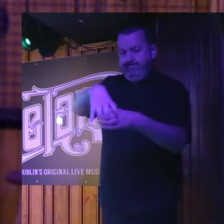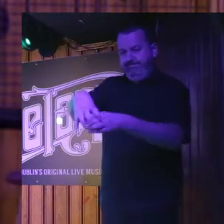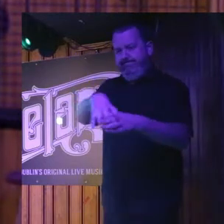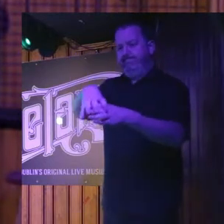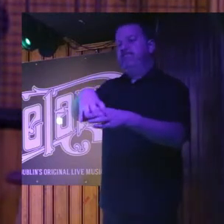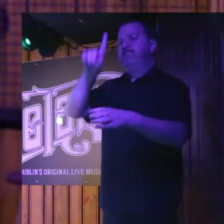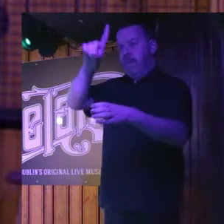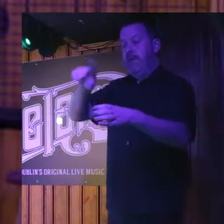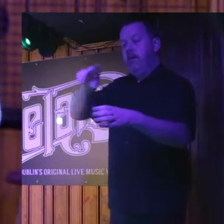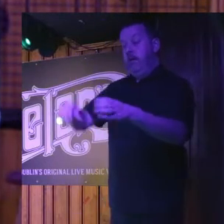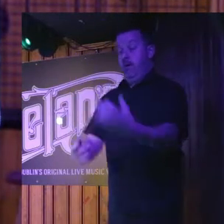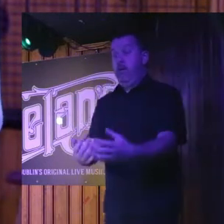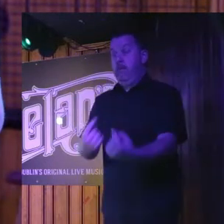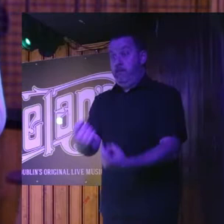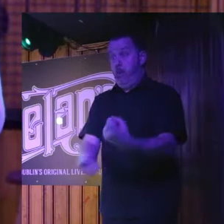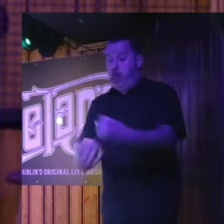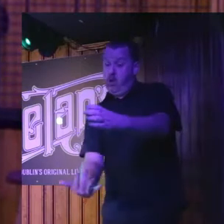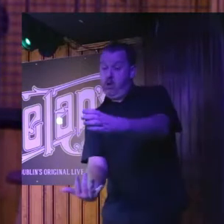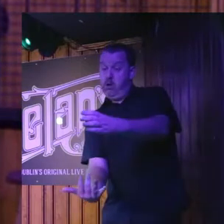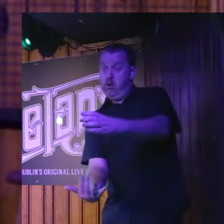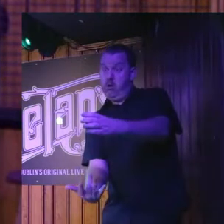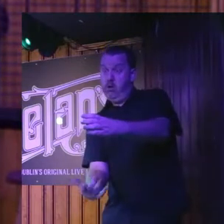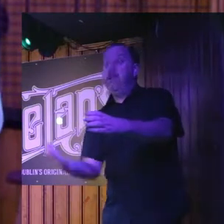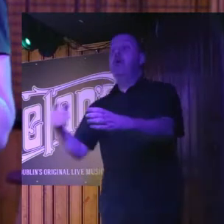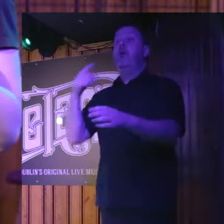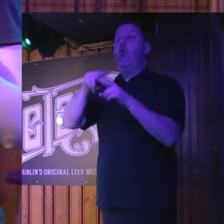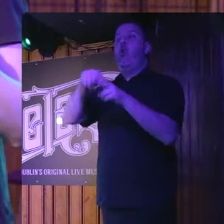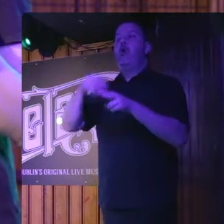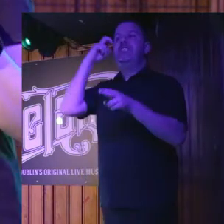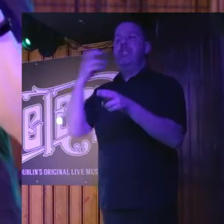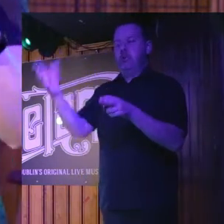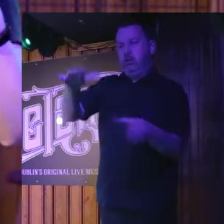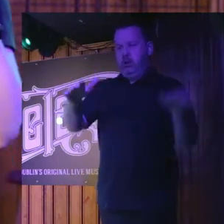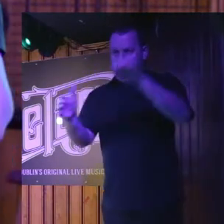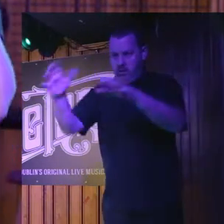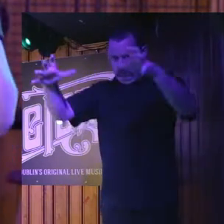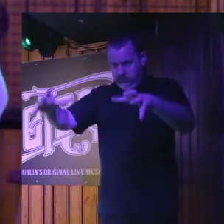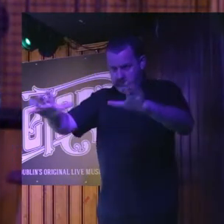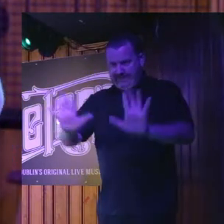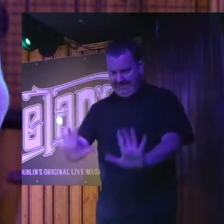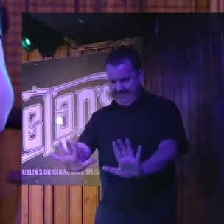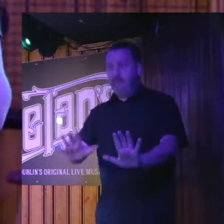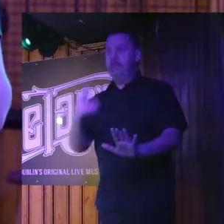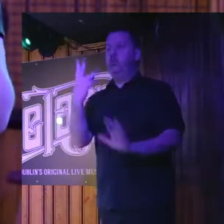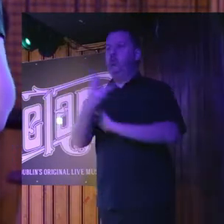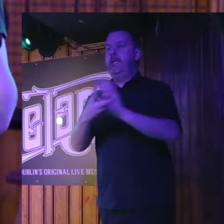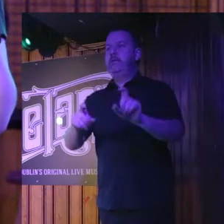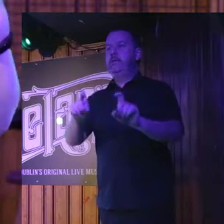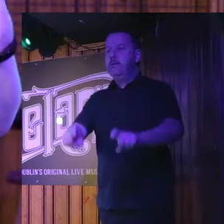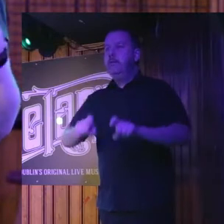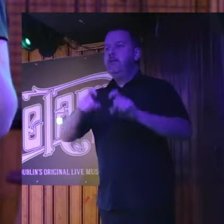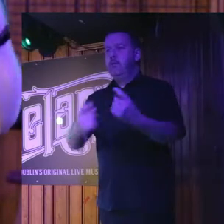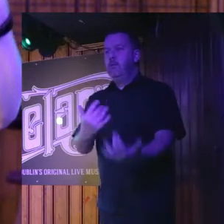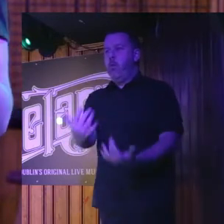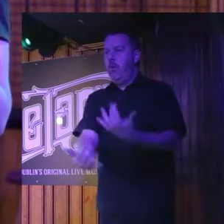under horse dung for 2 weeks. Okay, I'm not sure who has the time for this, but, and I'm trying to visualize how this is going to work out.